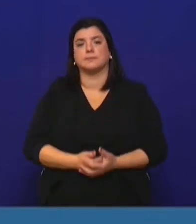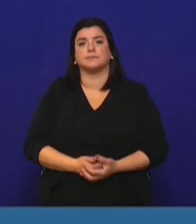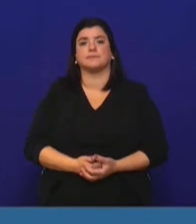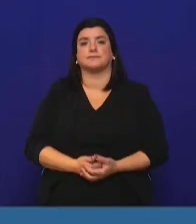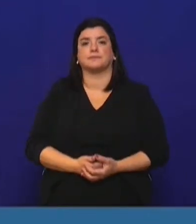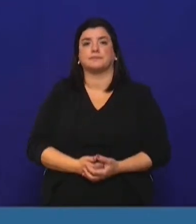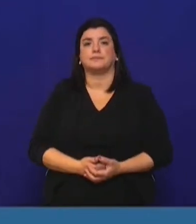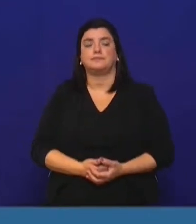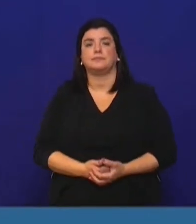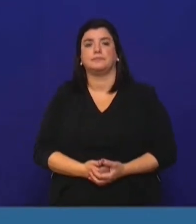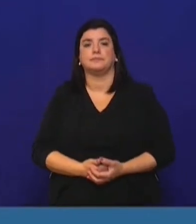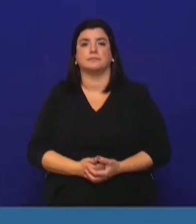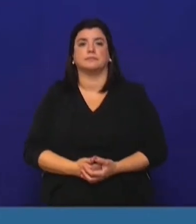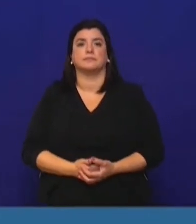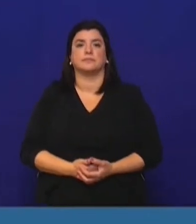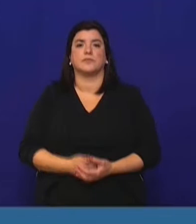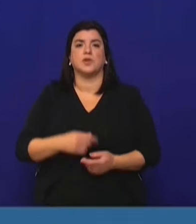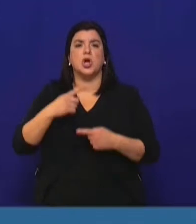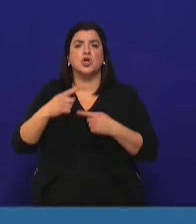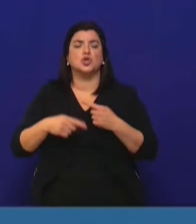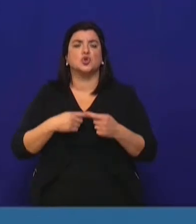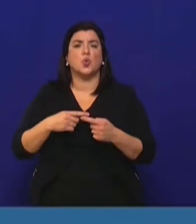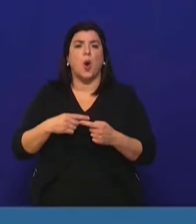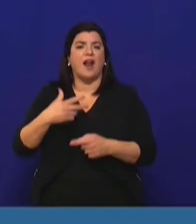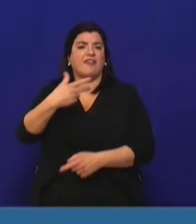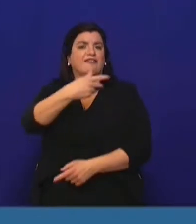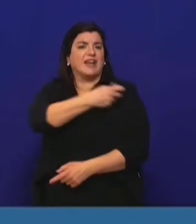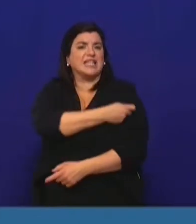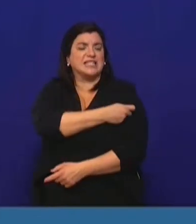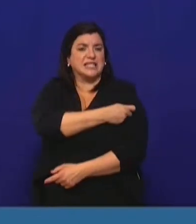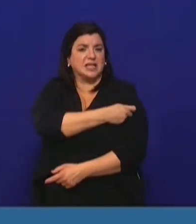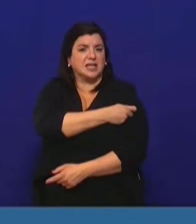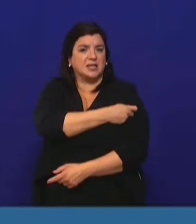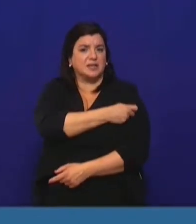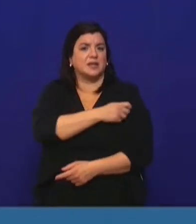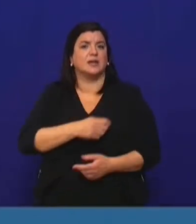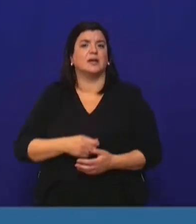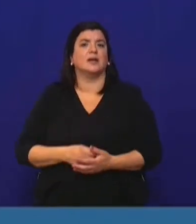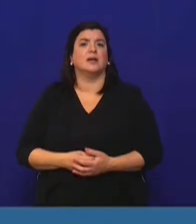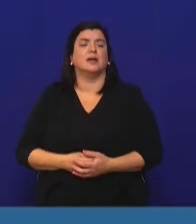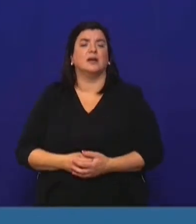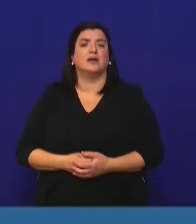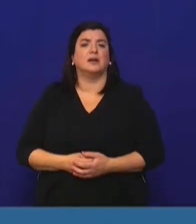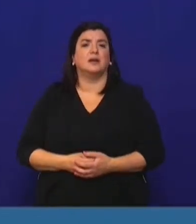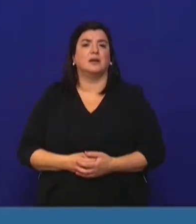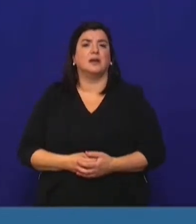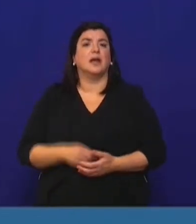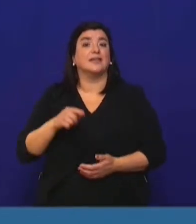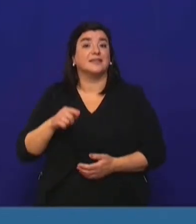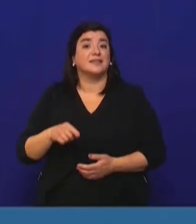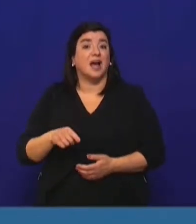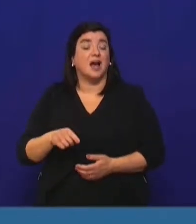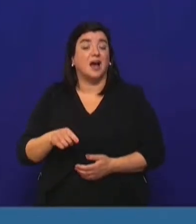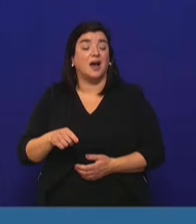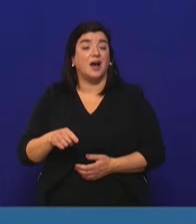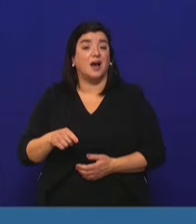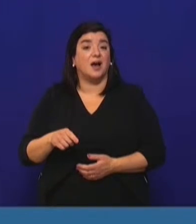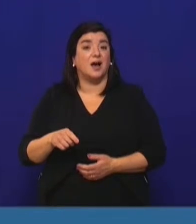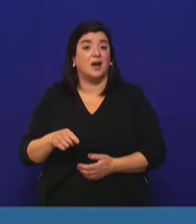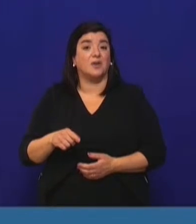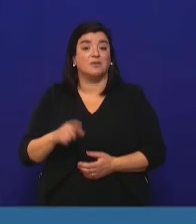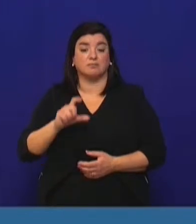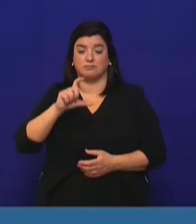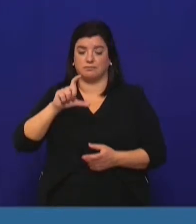Fuq il-vaccines, aħna ftakru li dawn huma vaccines li jiġu multi-dose files, ġifri